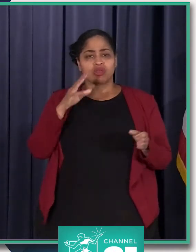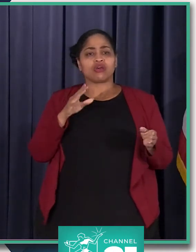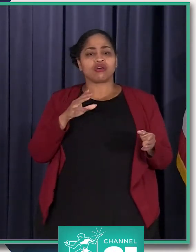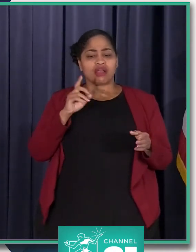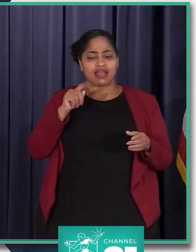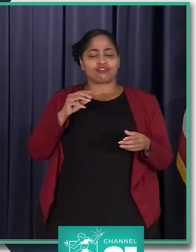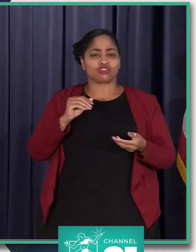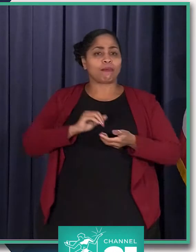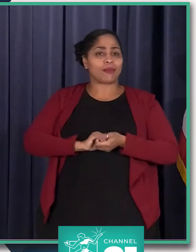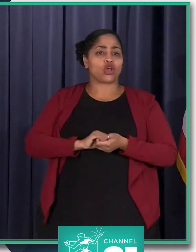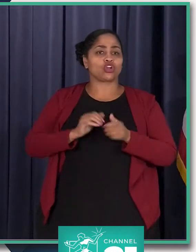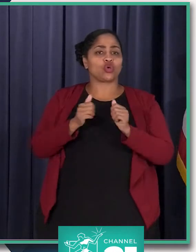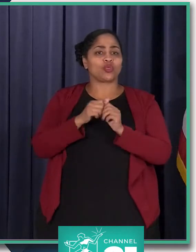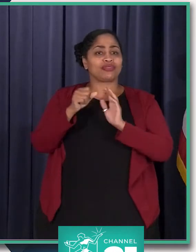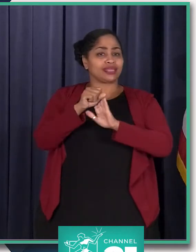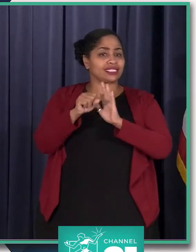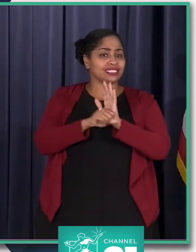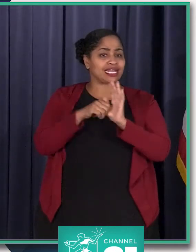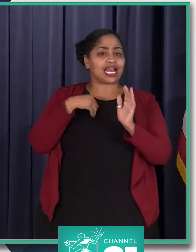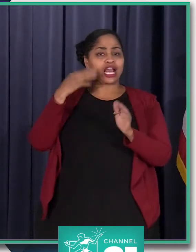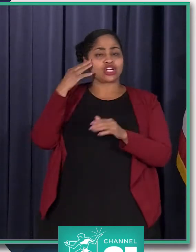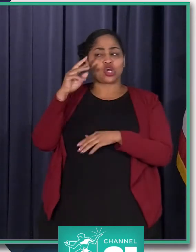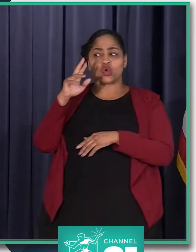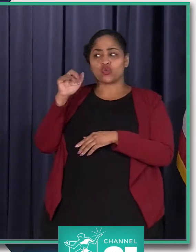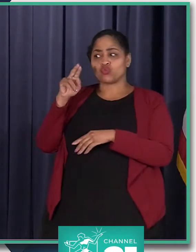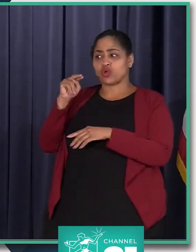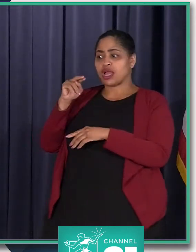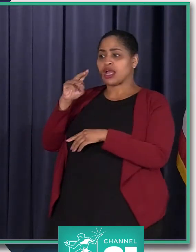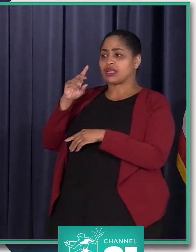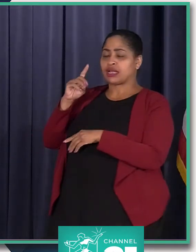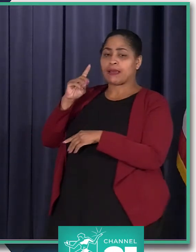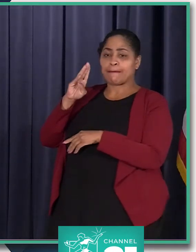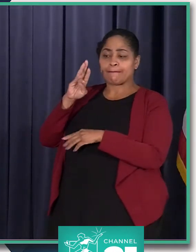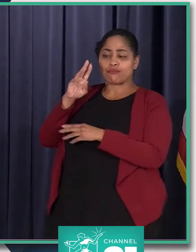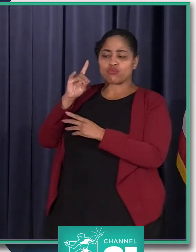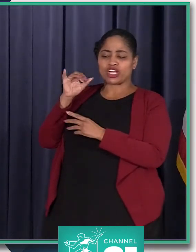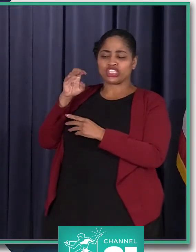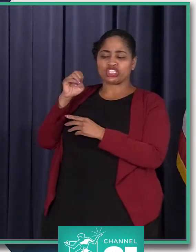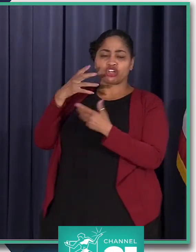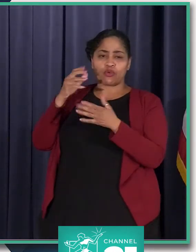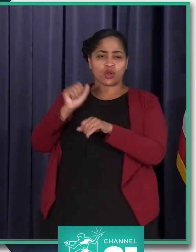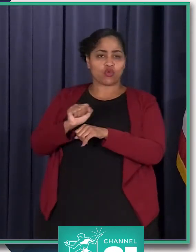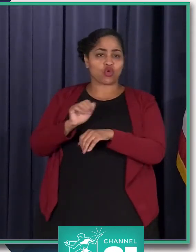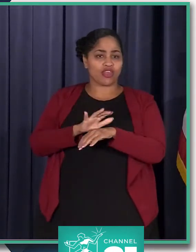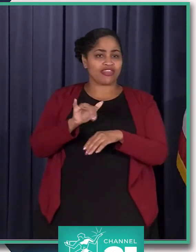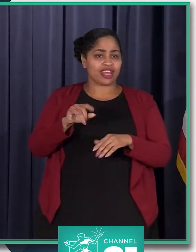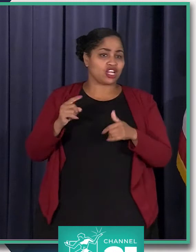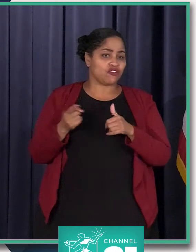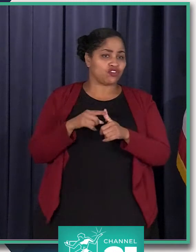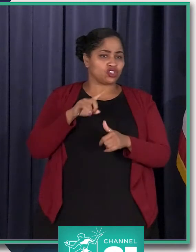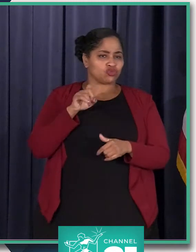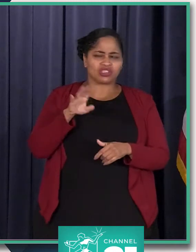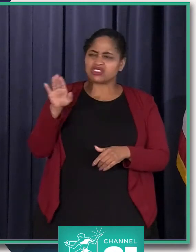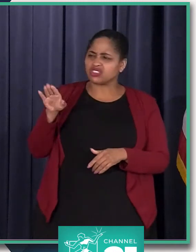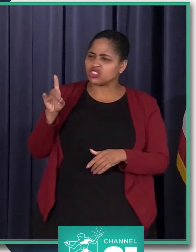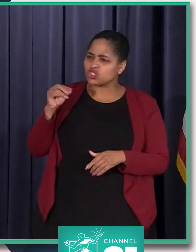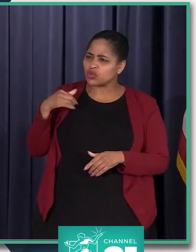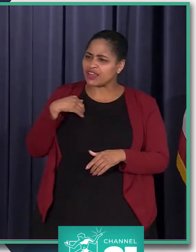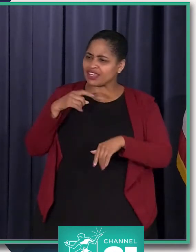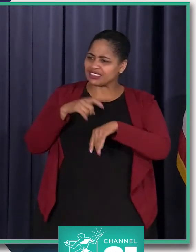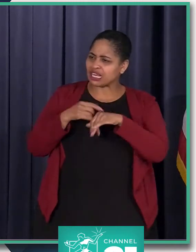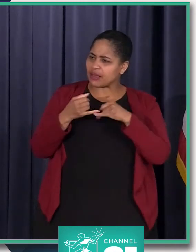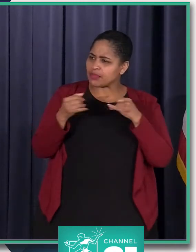partner with the state on. I know Ron Brundage in DPW is working on that. And the first question, Arthur, do we have a